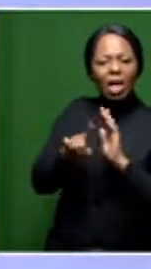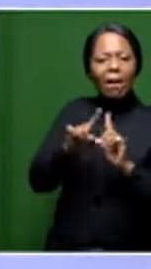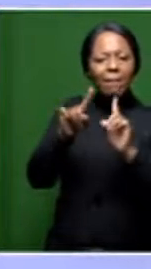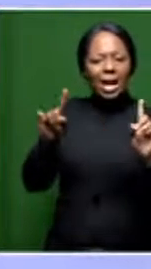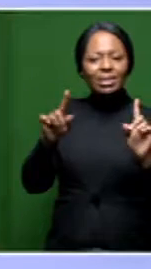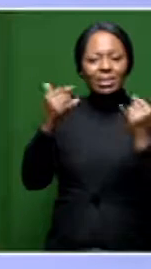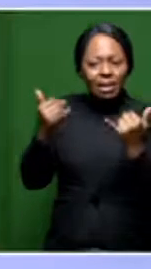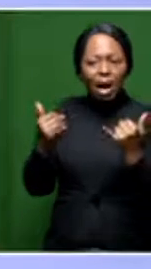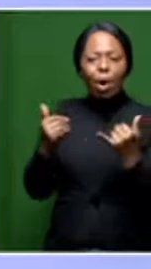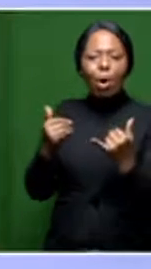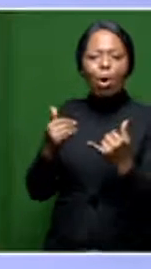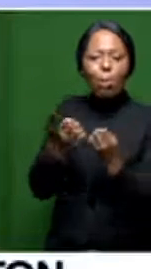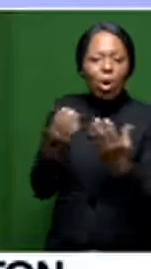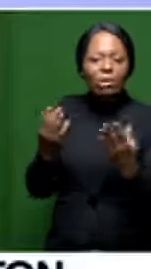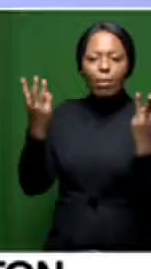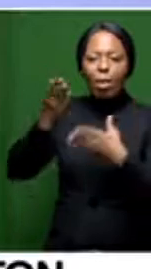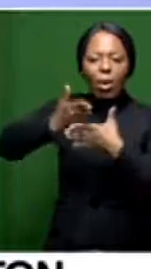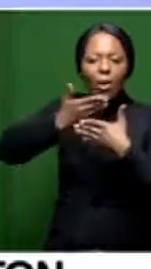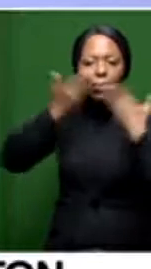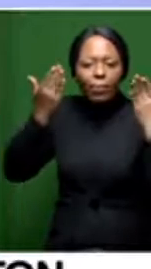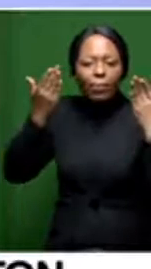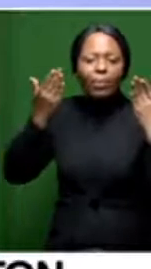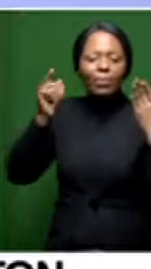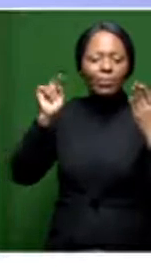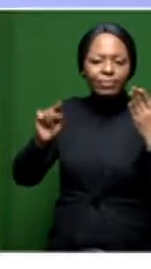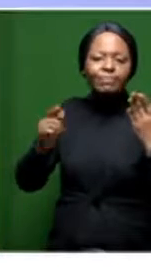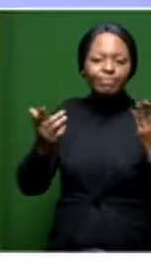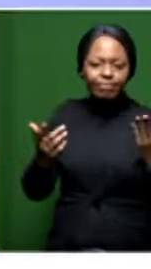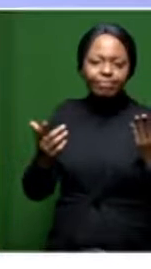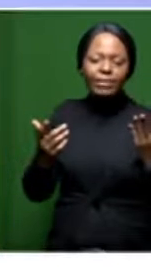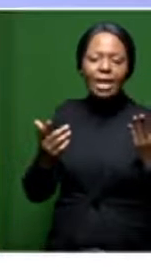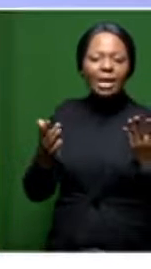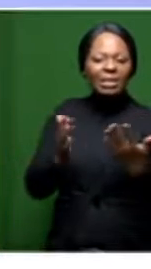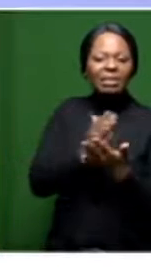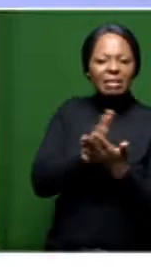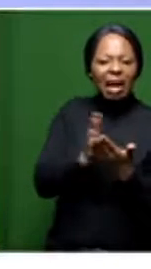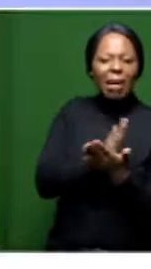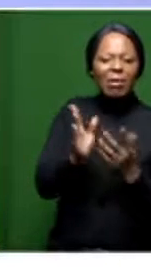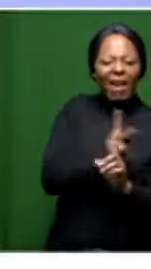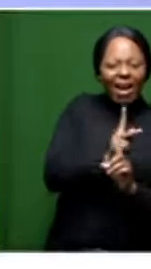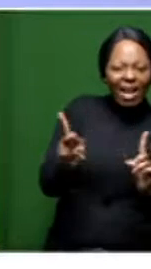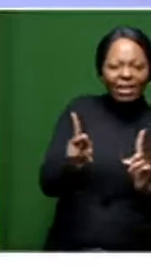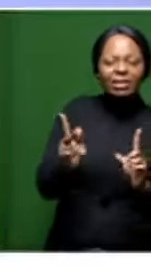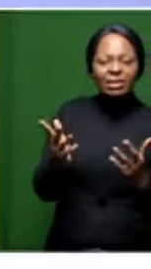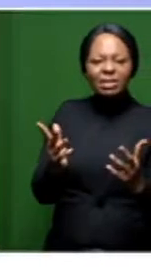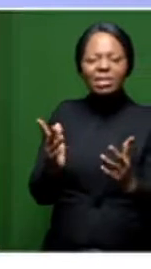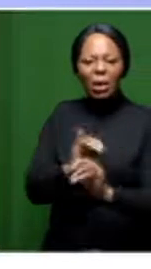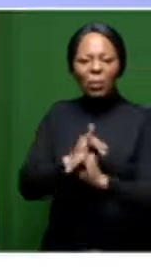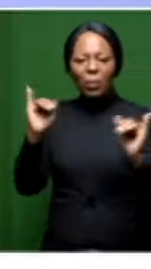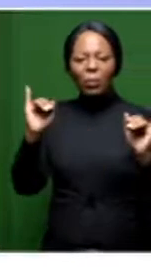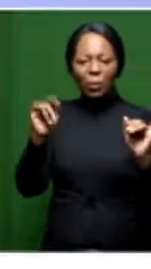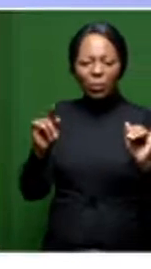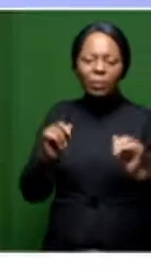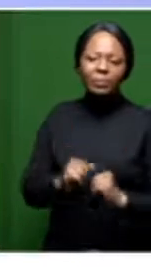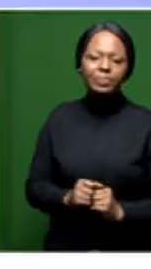unemployment has risen crime pretty much across all facets, violent and non-violent, organized and opportunistic crime. Let's